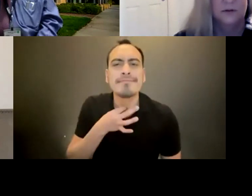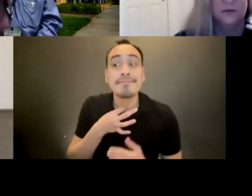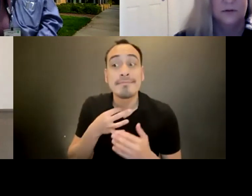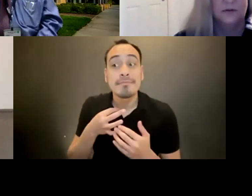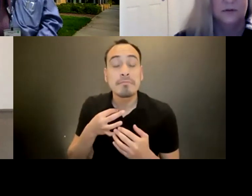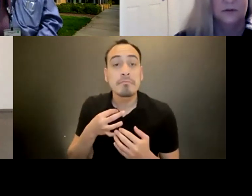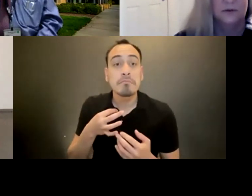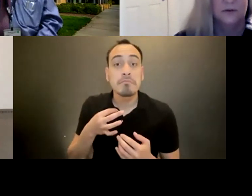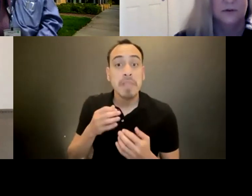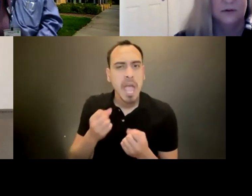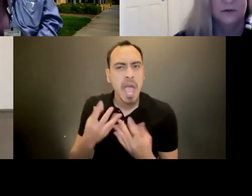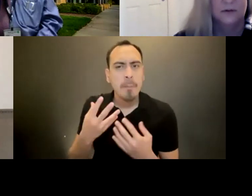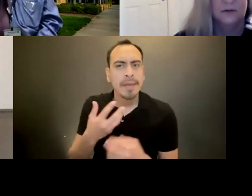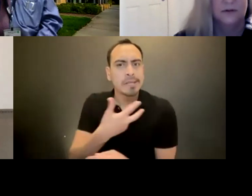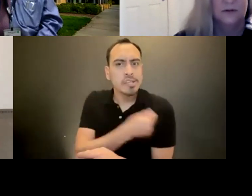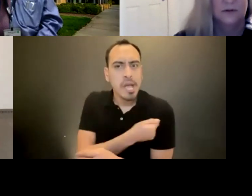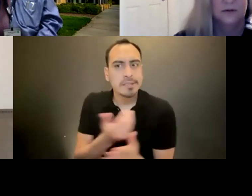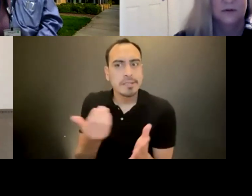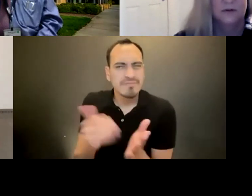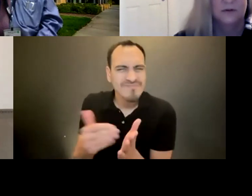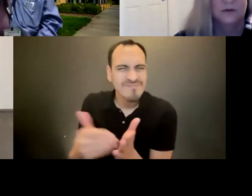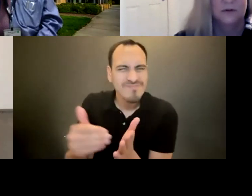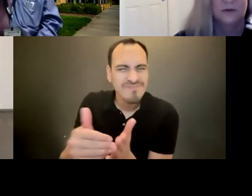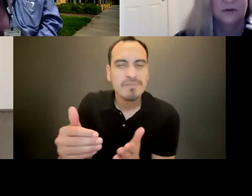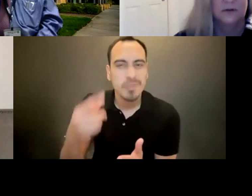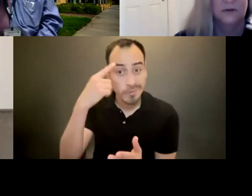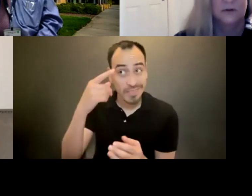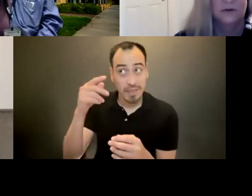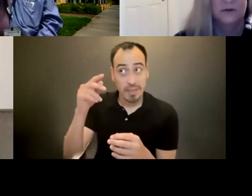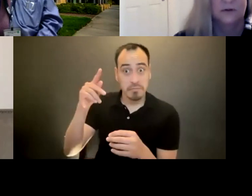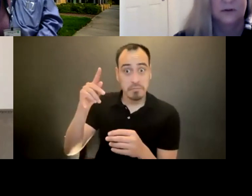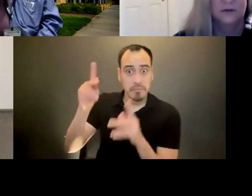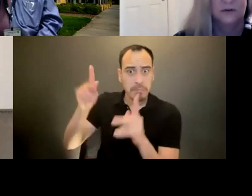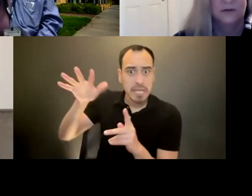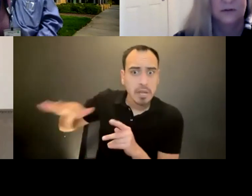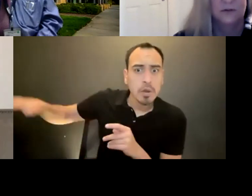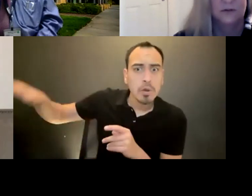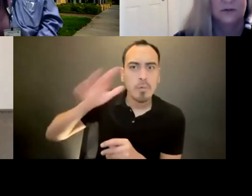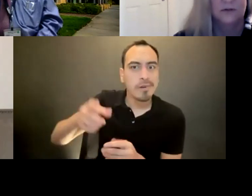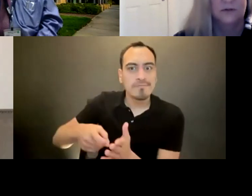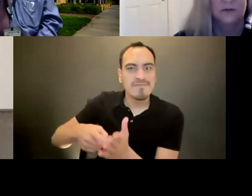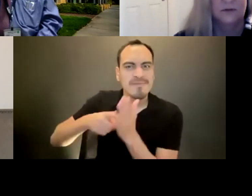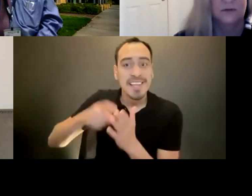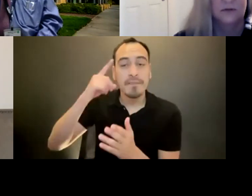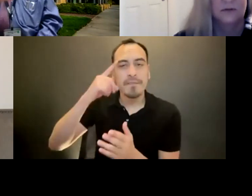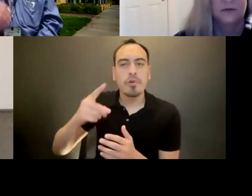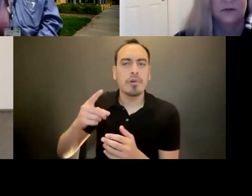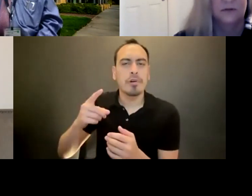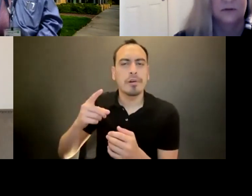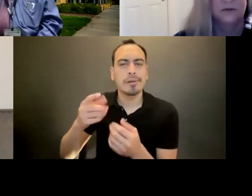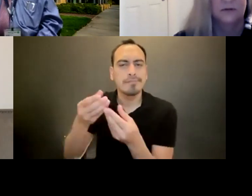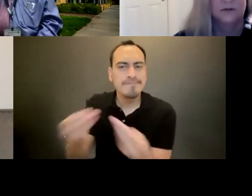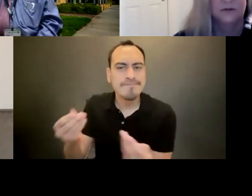many series of shots do you estimate that the public will need to have coverage for the variants and future variants?